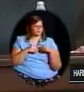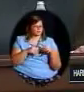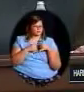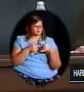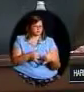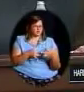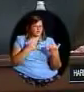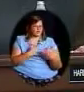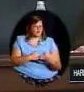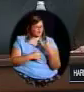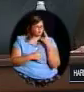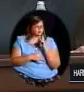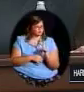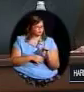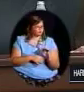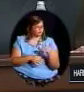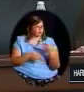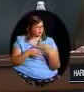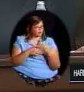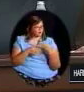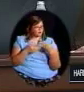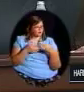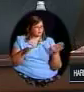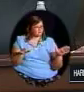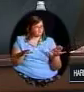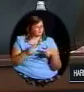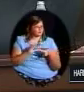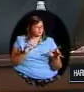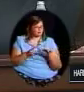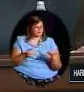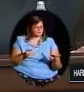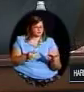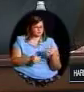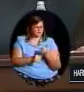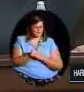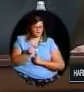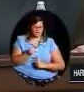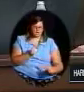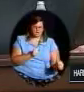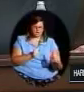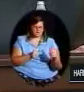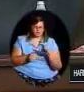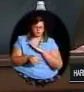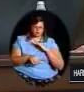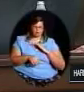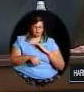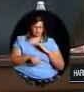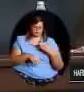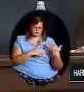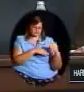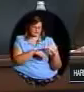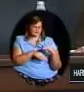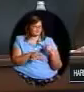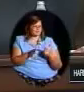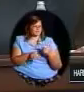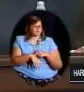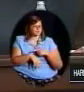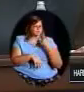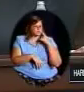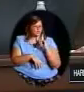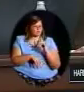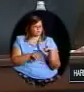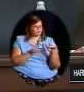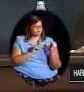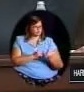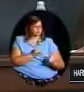our agenda where the board would take public comments. At each regular board meeting, the board reserves limited time for individuals wishing to address the